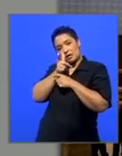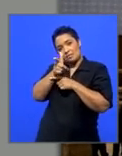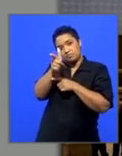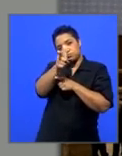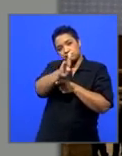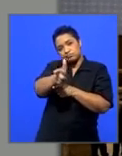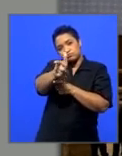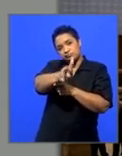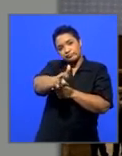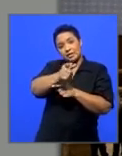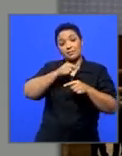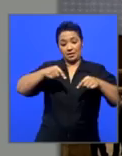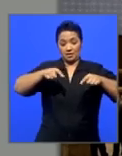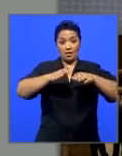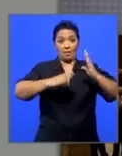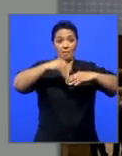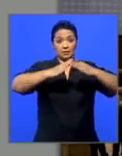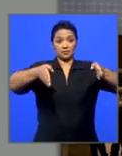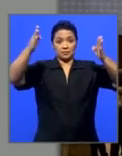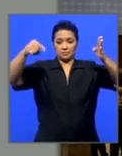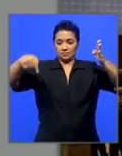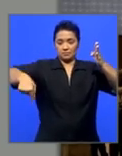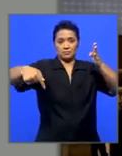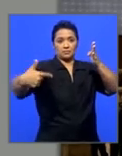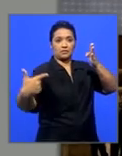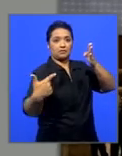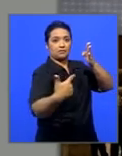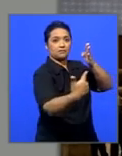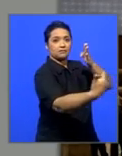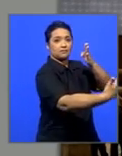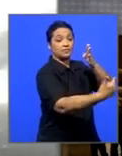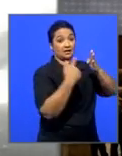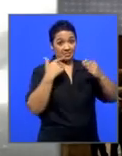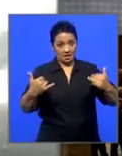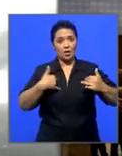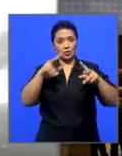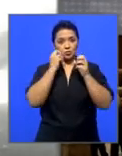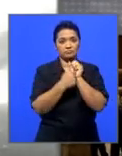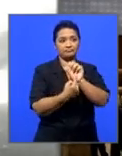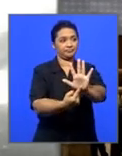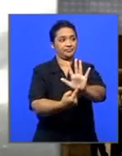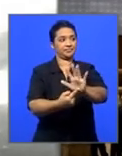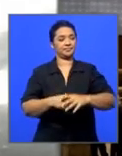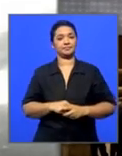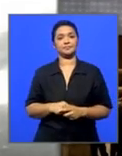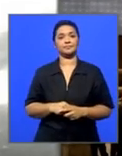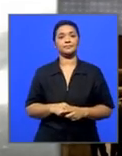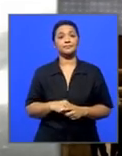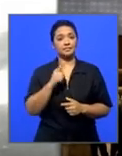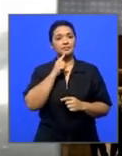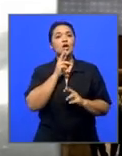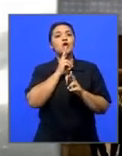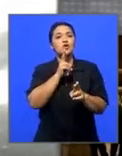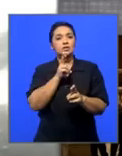be set up around the building, and these are the visuals that you are getting live right now on your screens. We've also got a couple of our